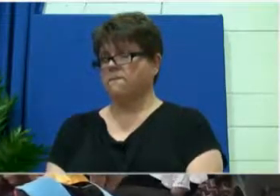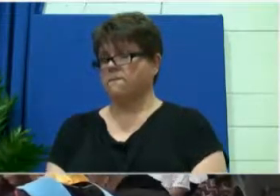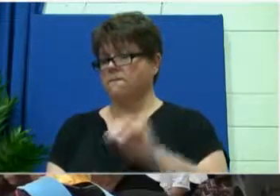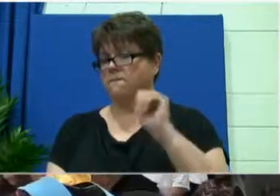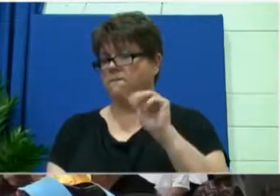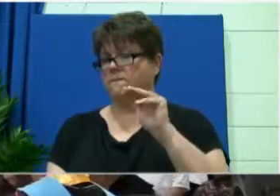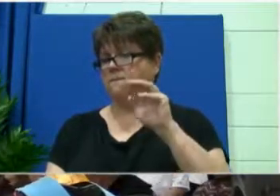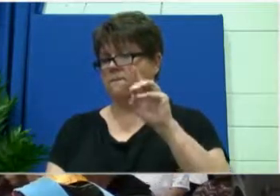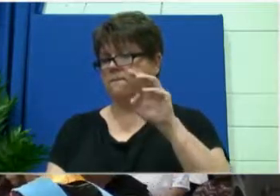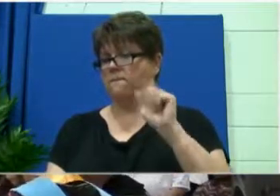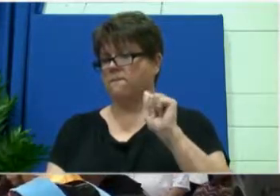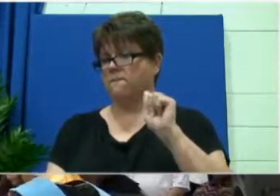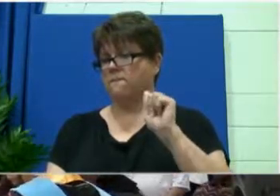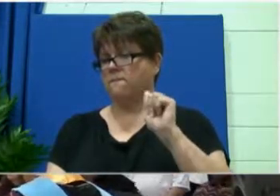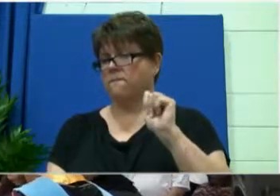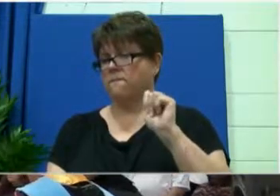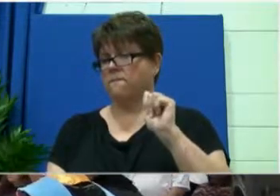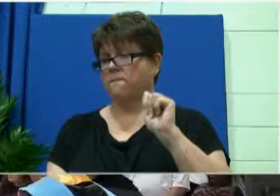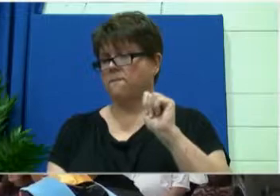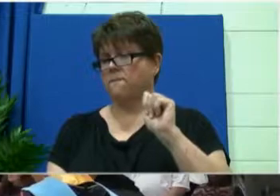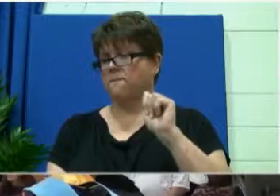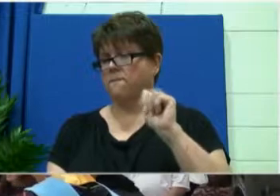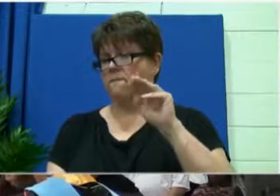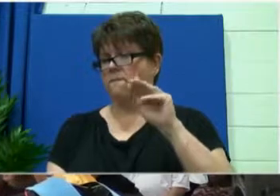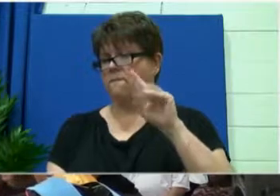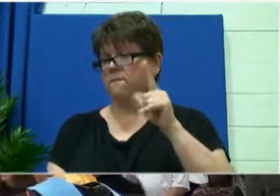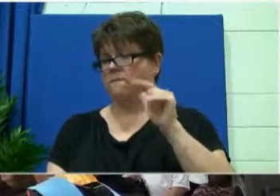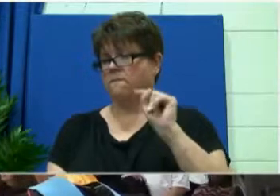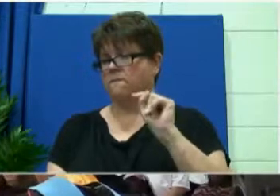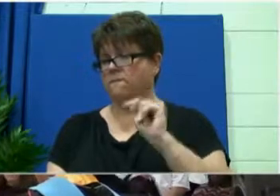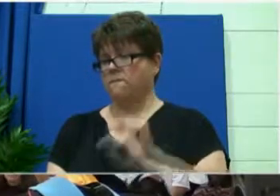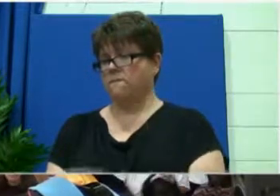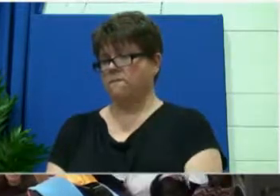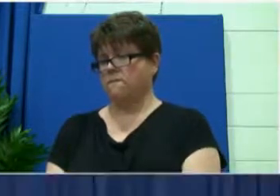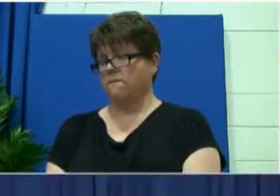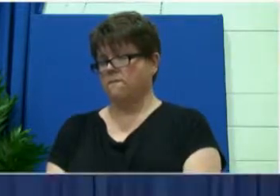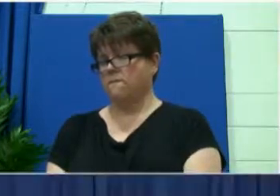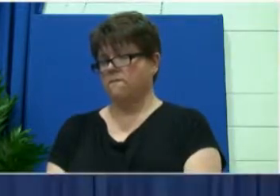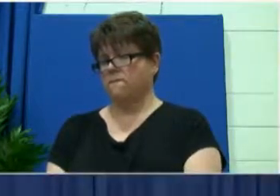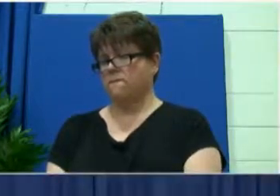Amanda Renee Wright, Certificate in Dental Assisting.